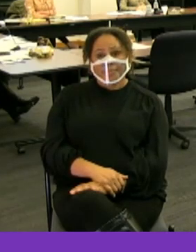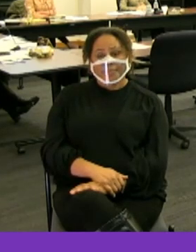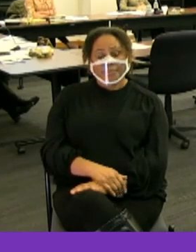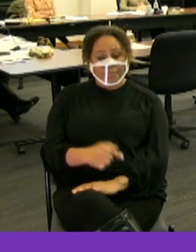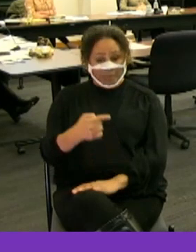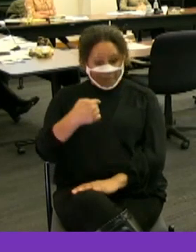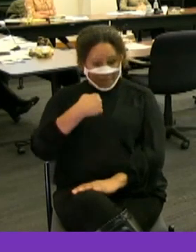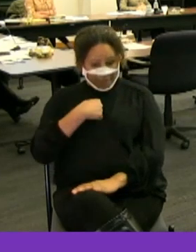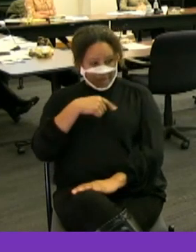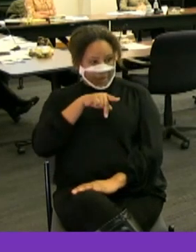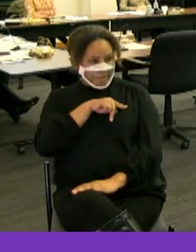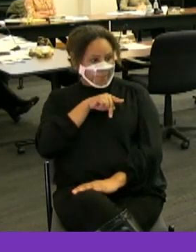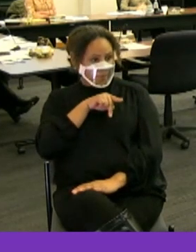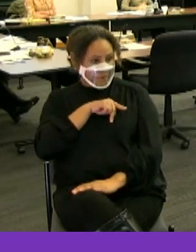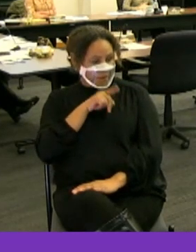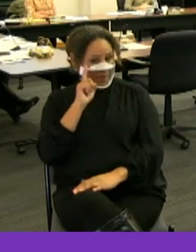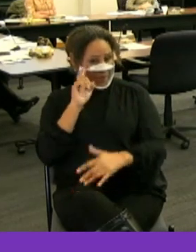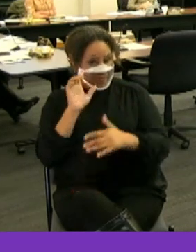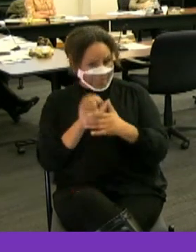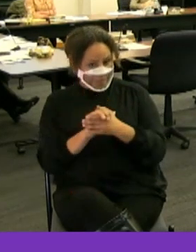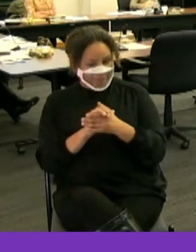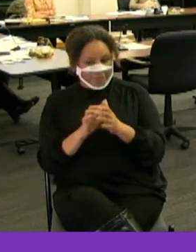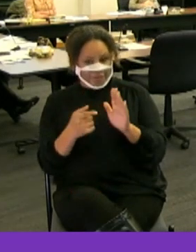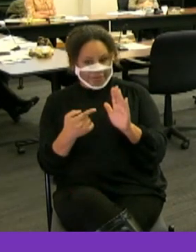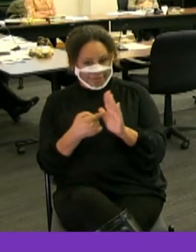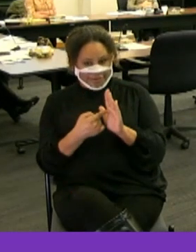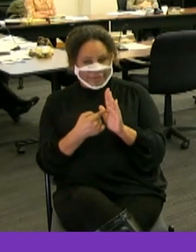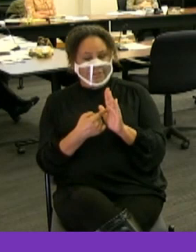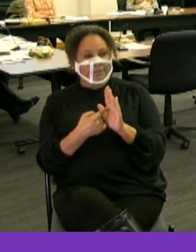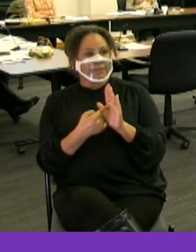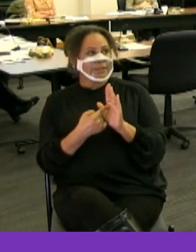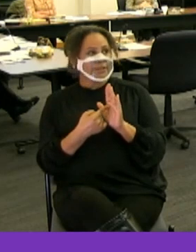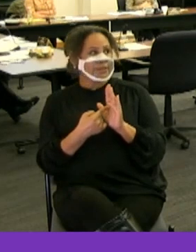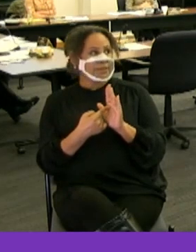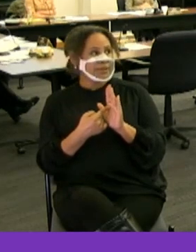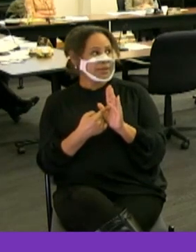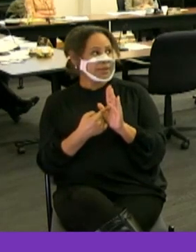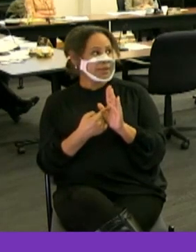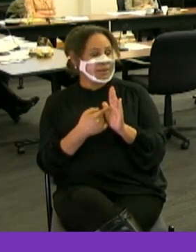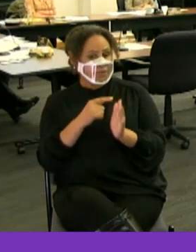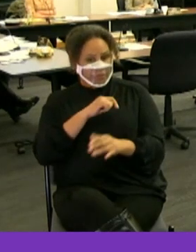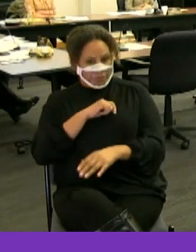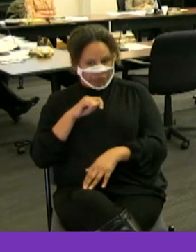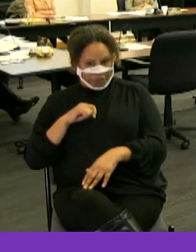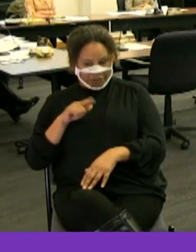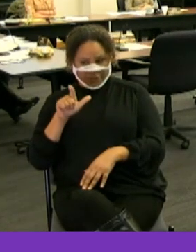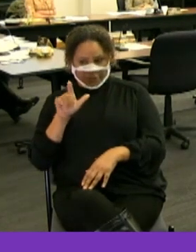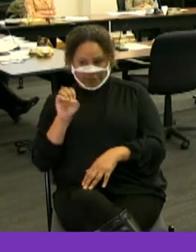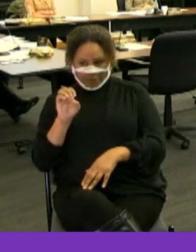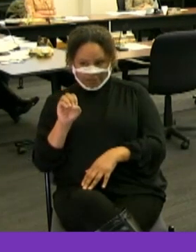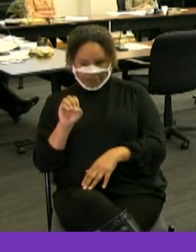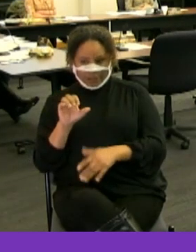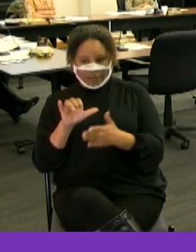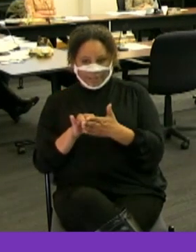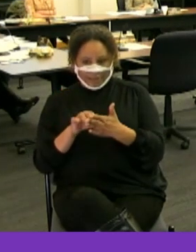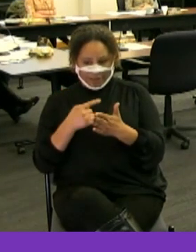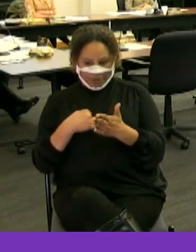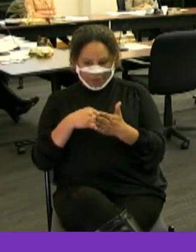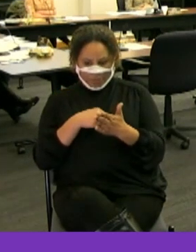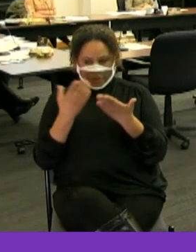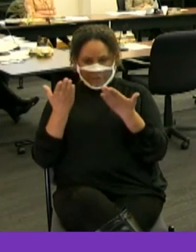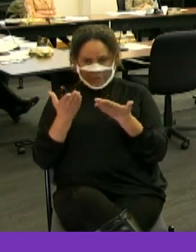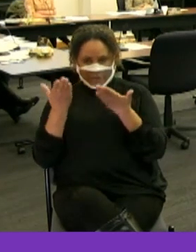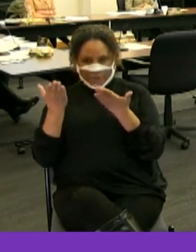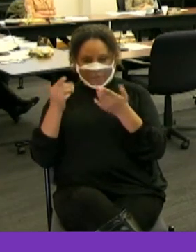I personally believe, this is Trustee Lee, that we offer a